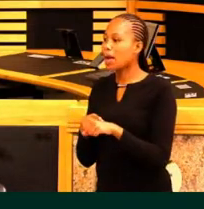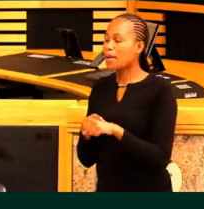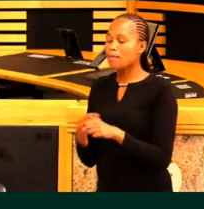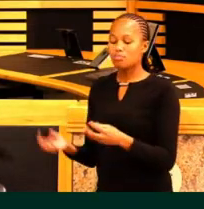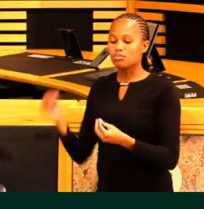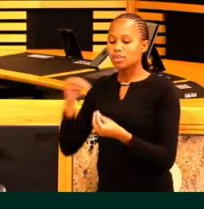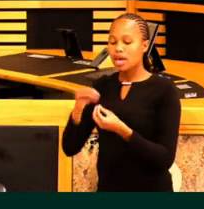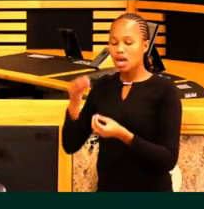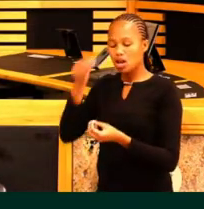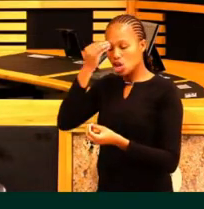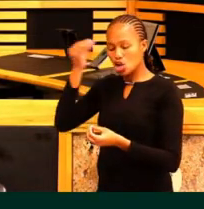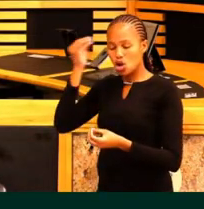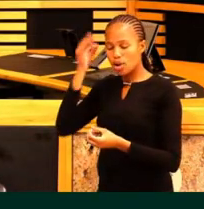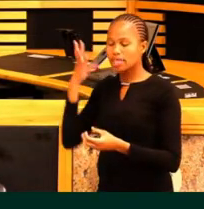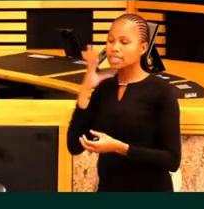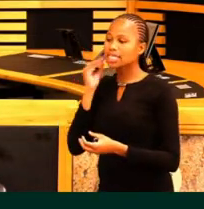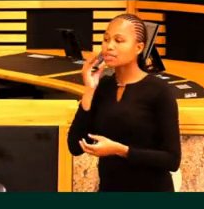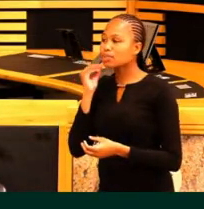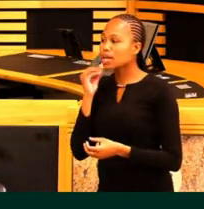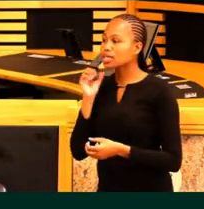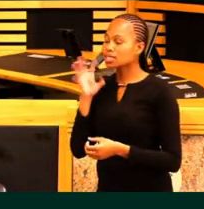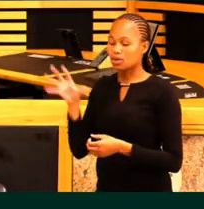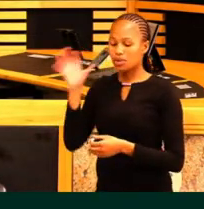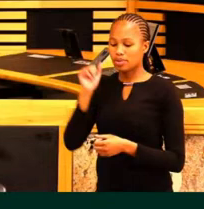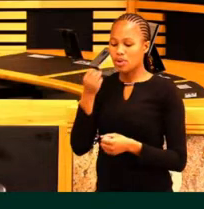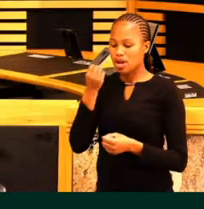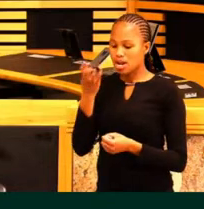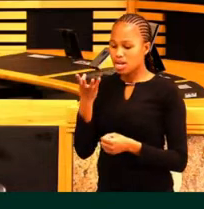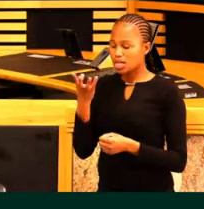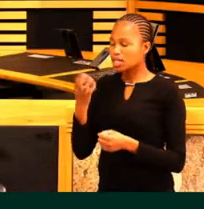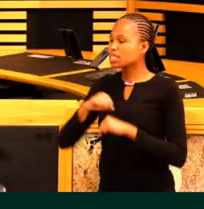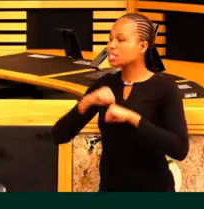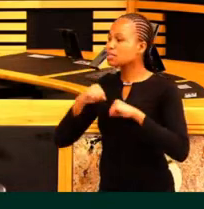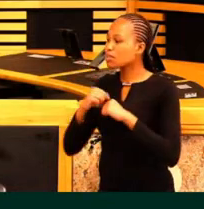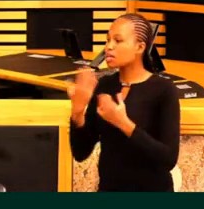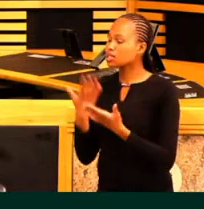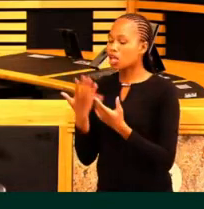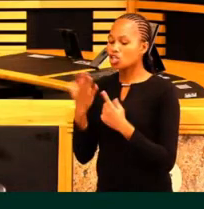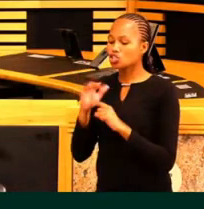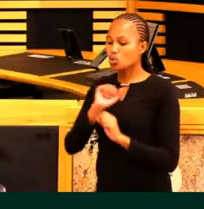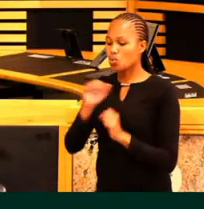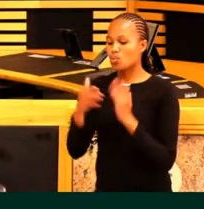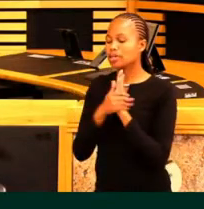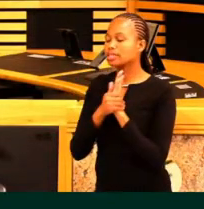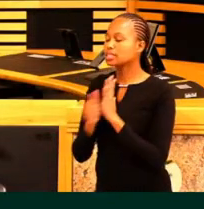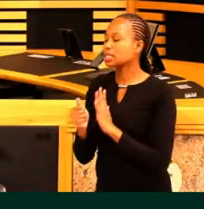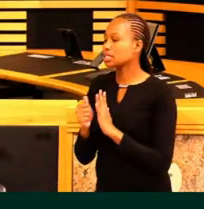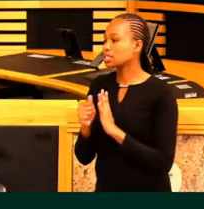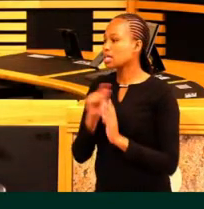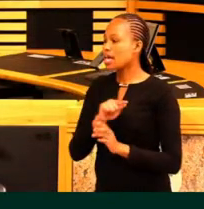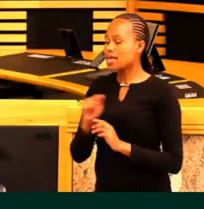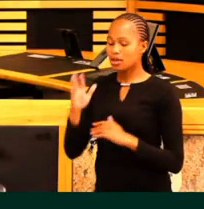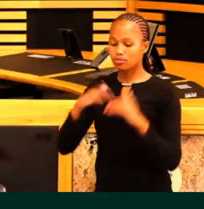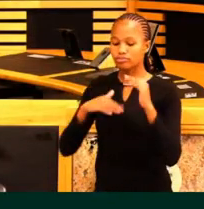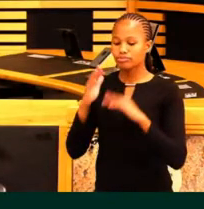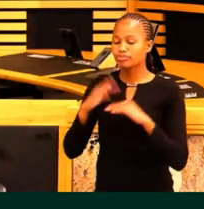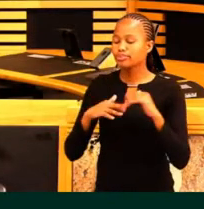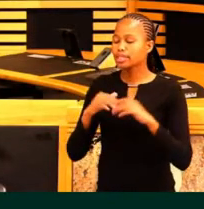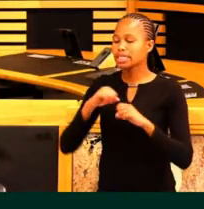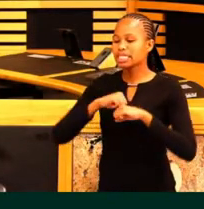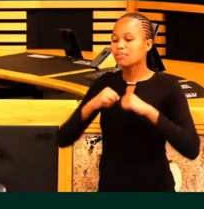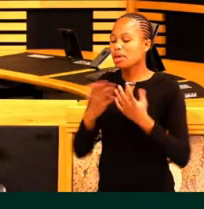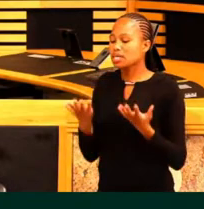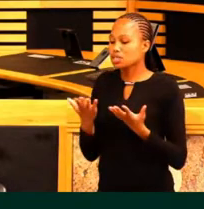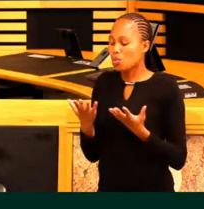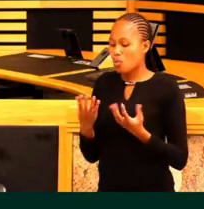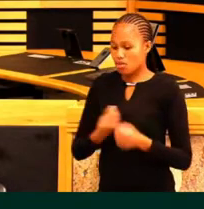experience South African children need space to Showcase their skills and talents therefore building a space where young people